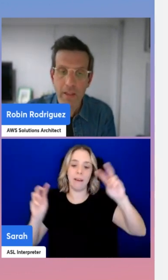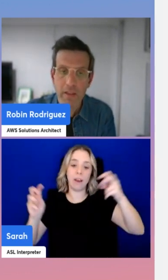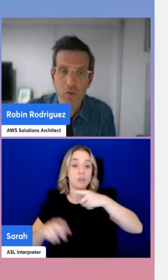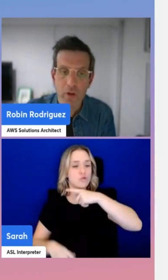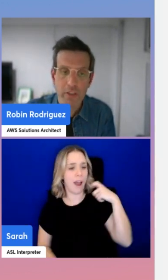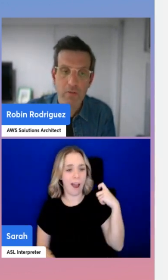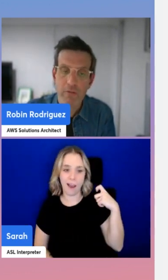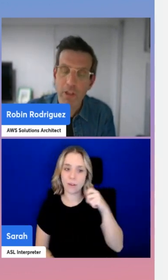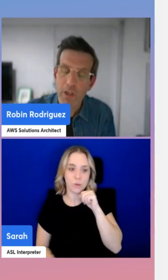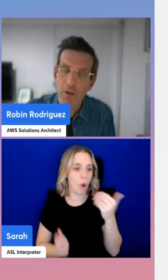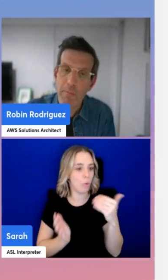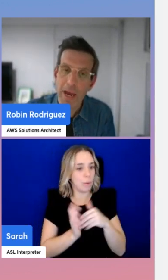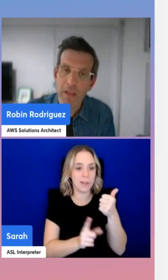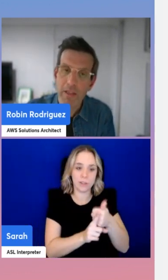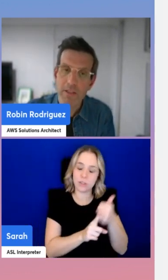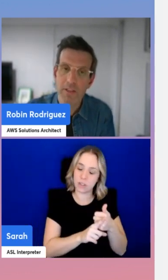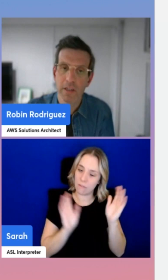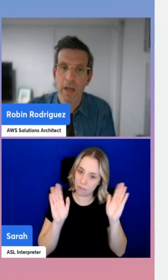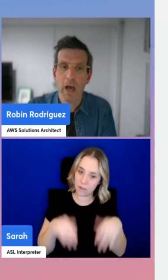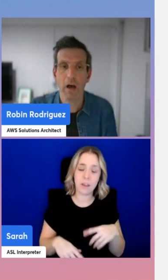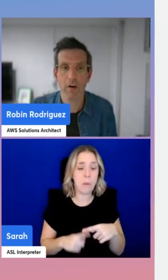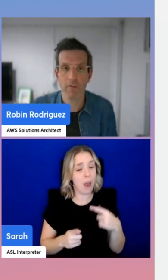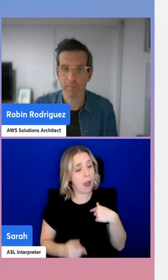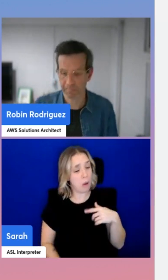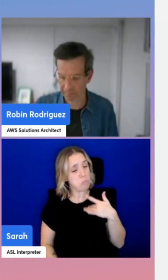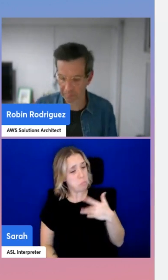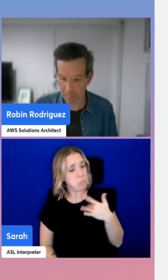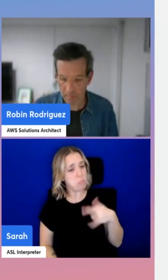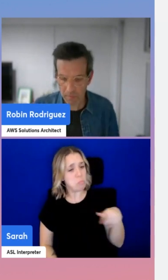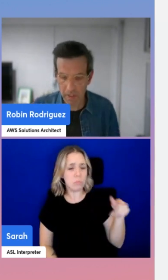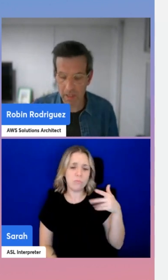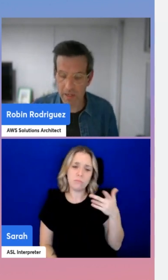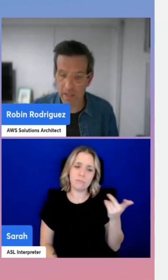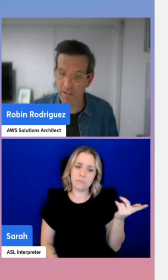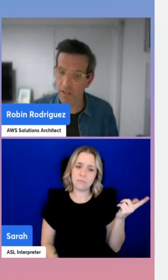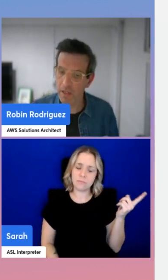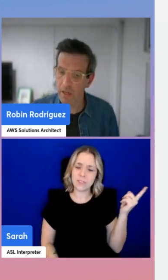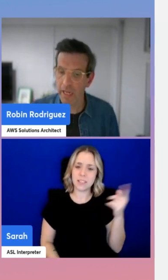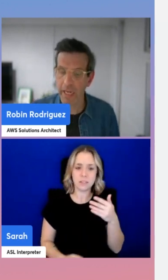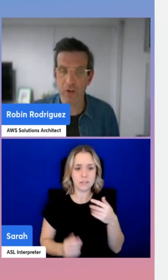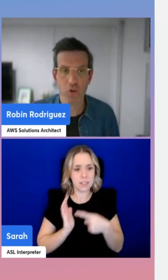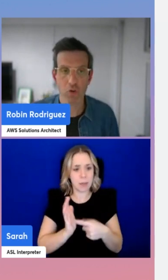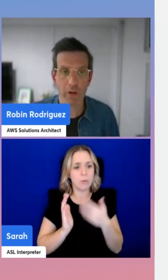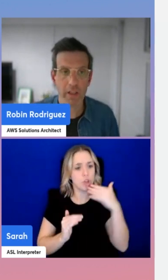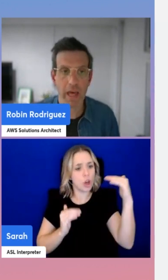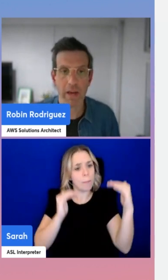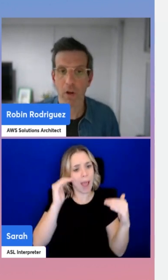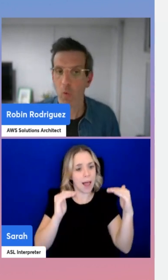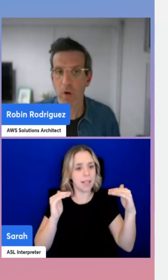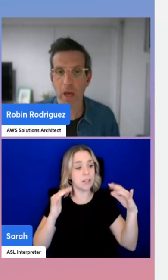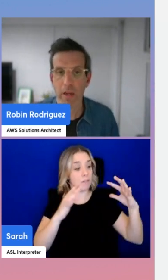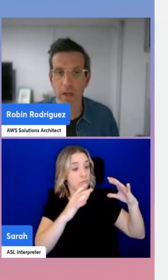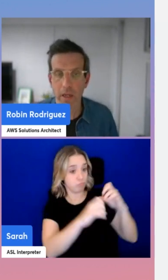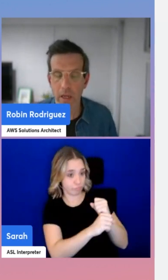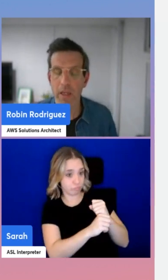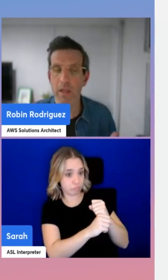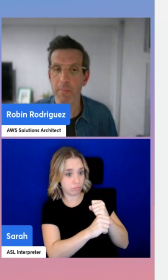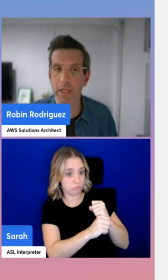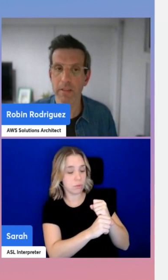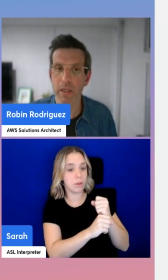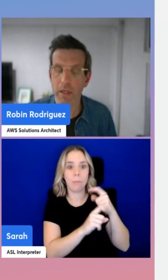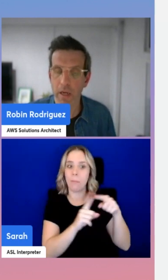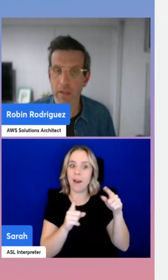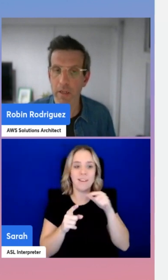I think this strikes a really good balance of condensing, ensuring that we're not cutting